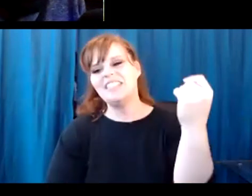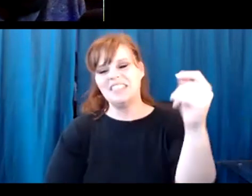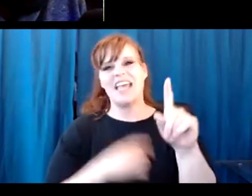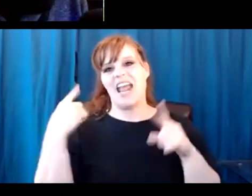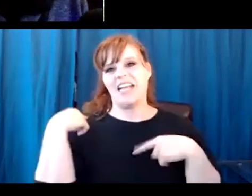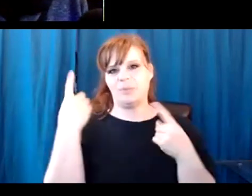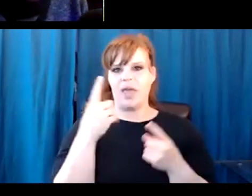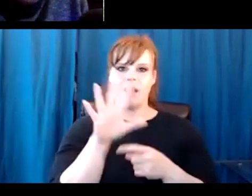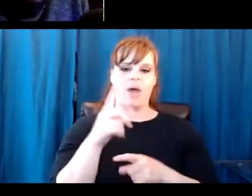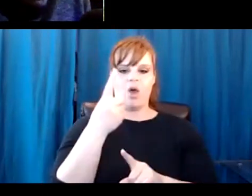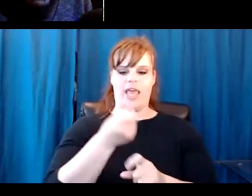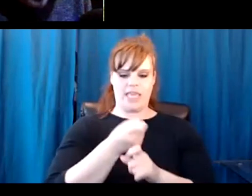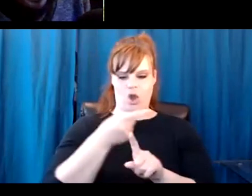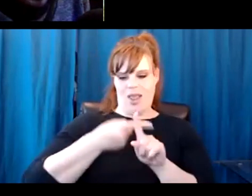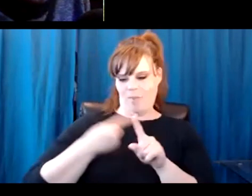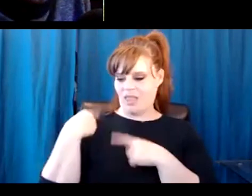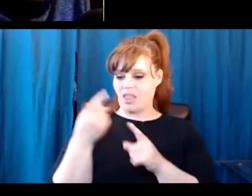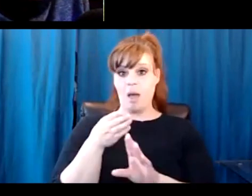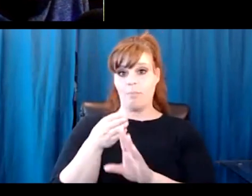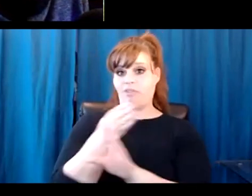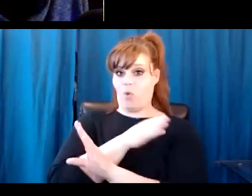it's been about a year and a month. But before that,